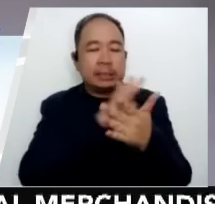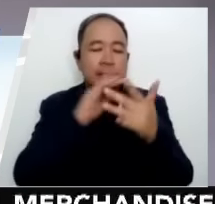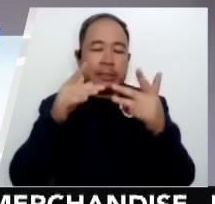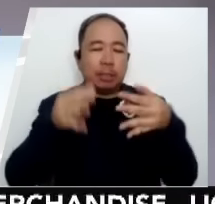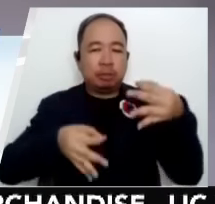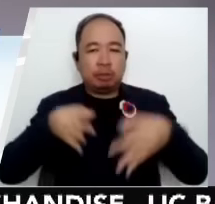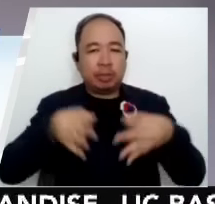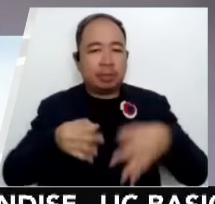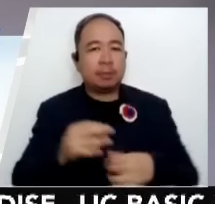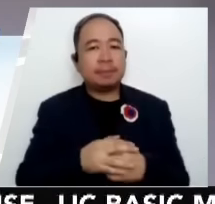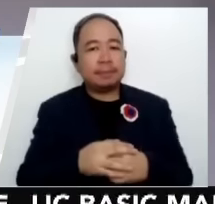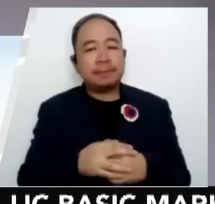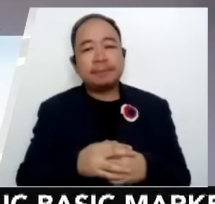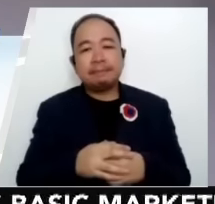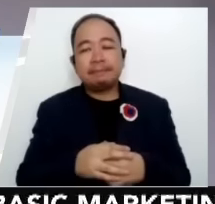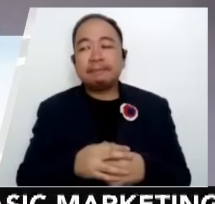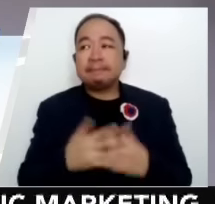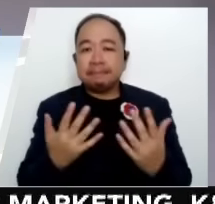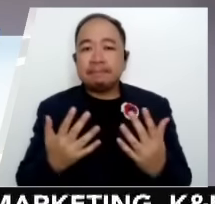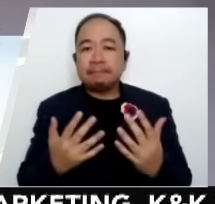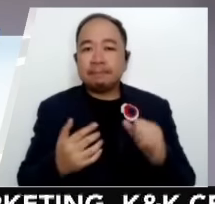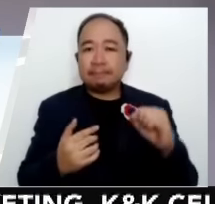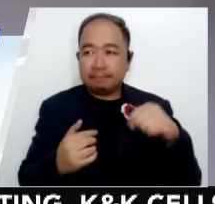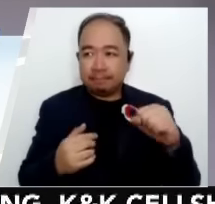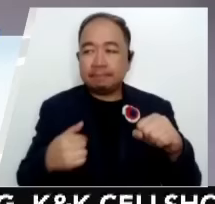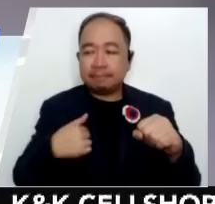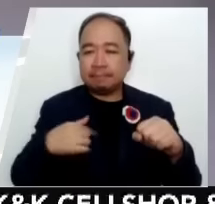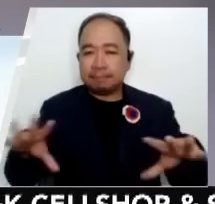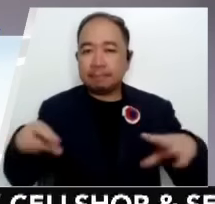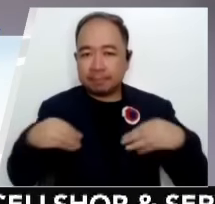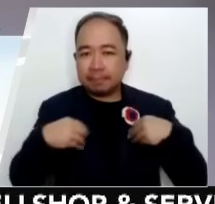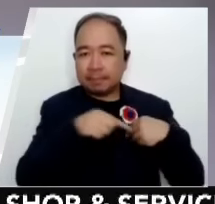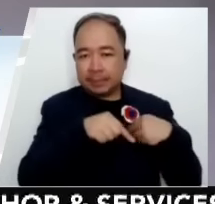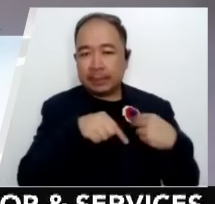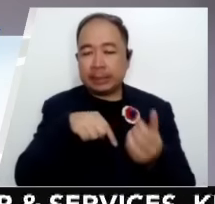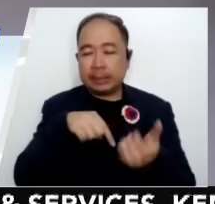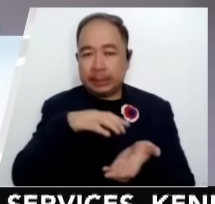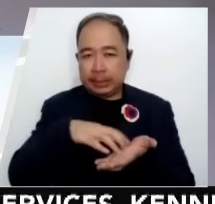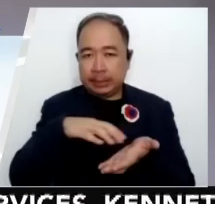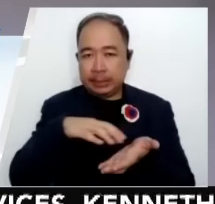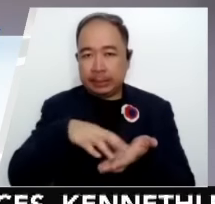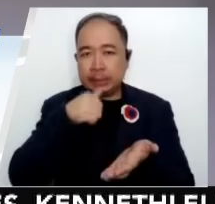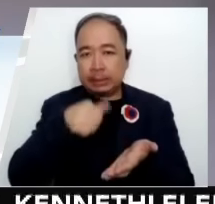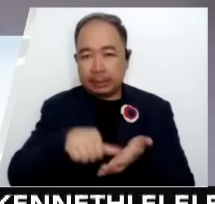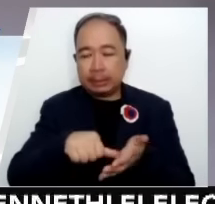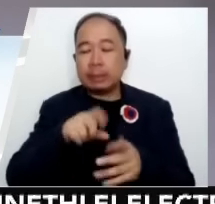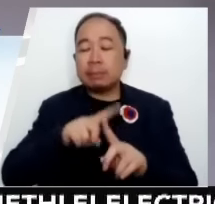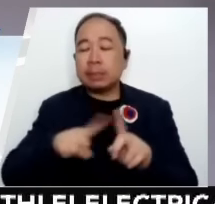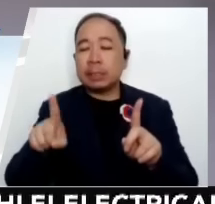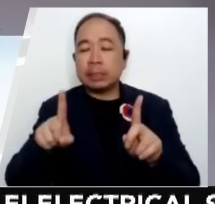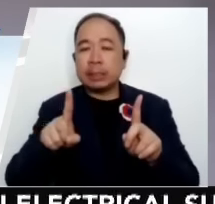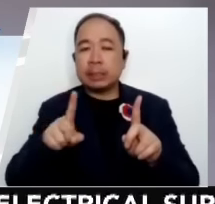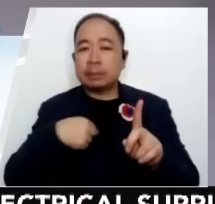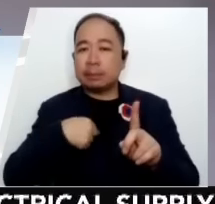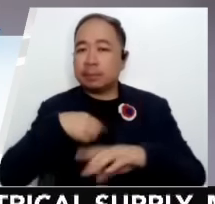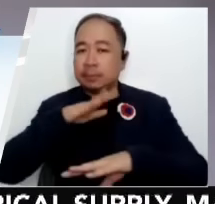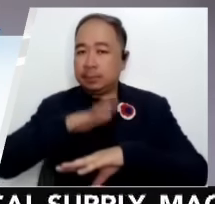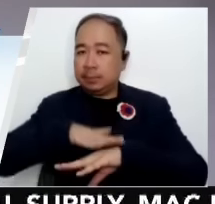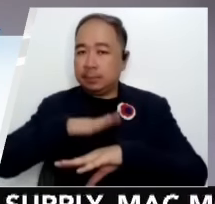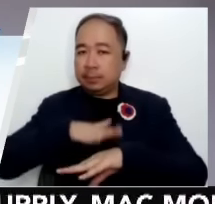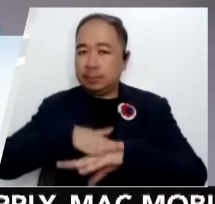yes, I accept his apology, but I have to warn him that a repetition